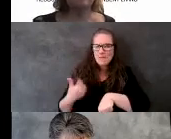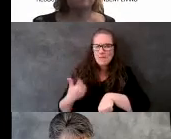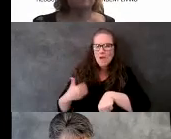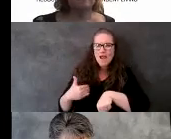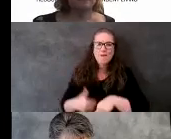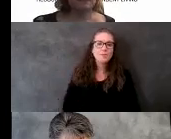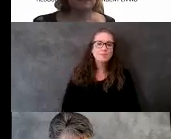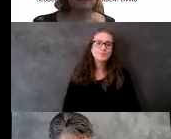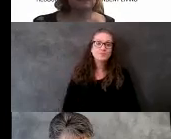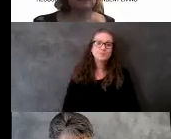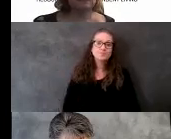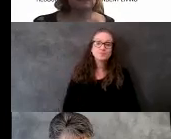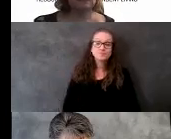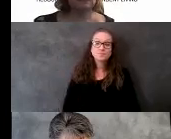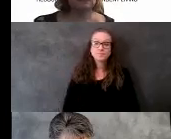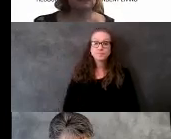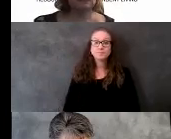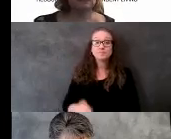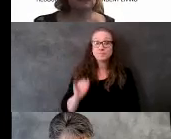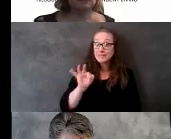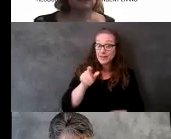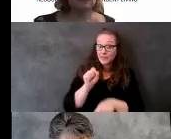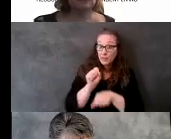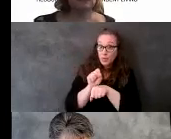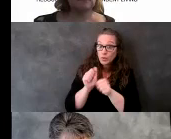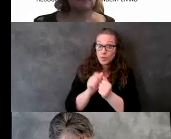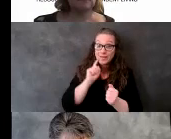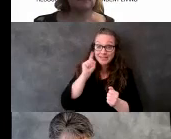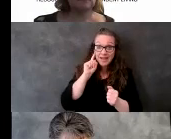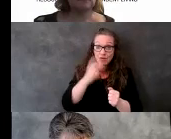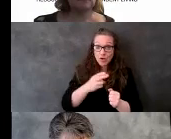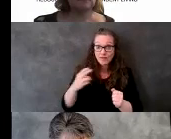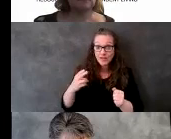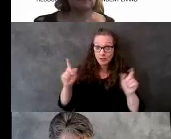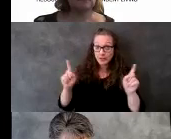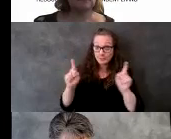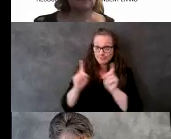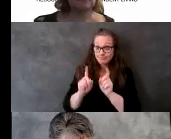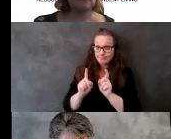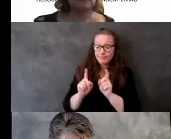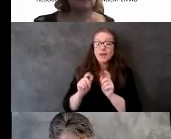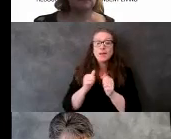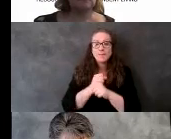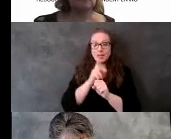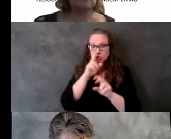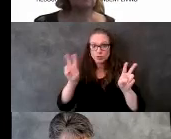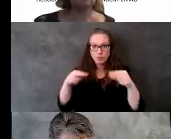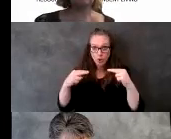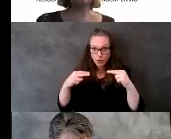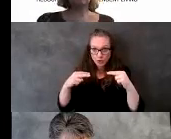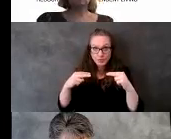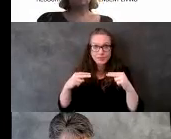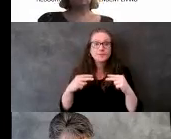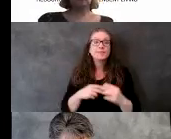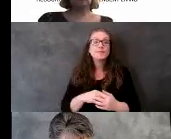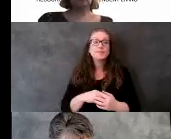If you are working with someone who is deaf or hard of hearing, you want to be sure that you're facing that person directly when speaking.